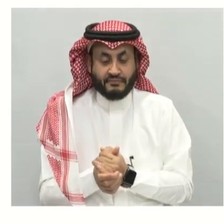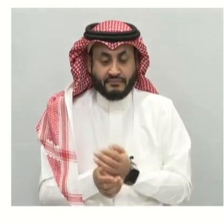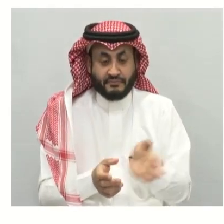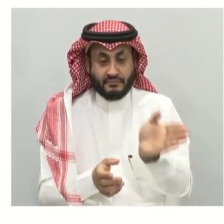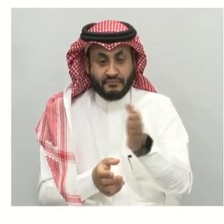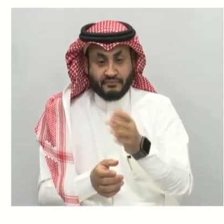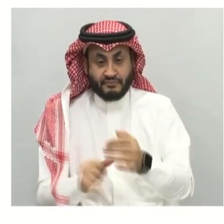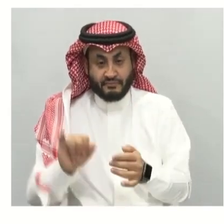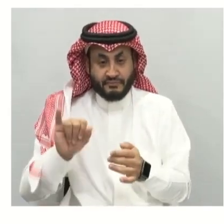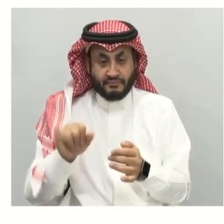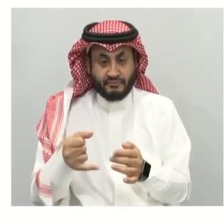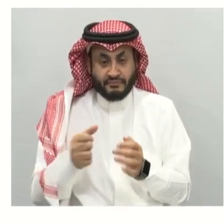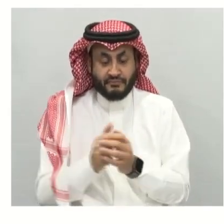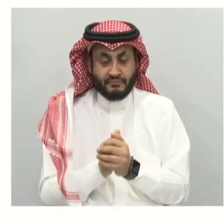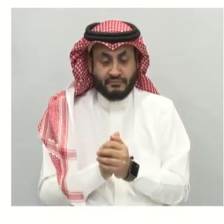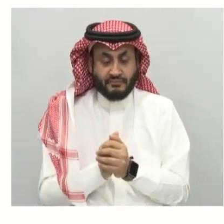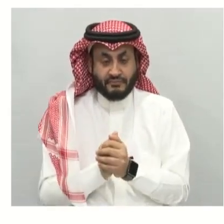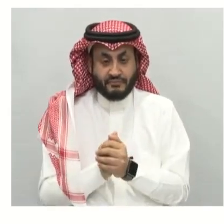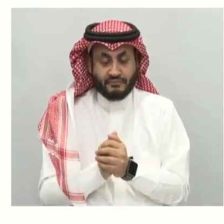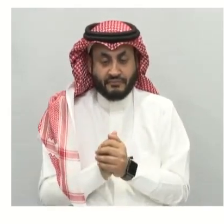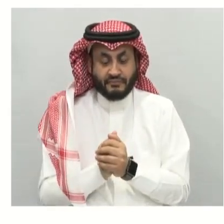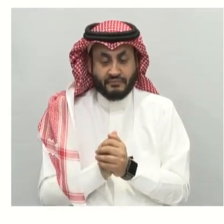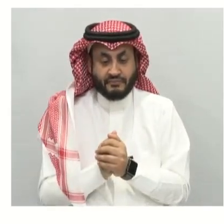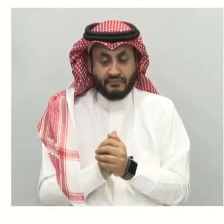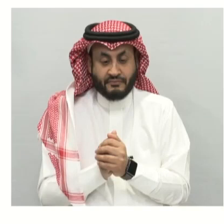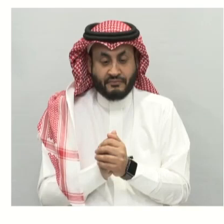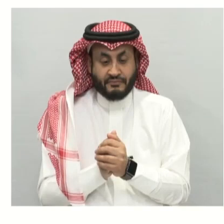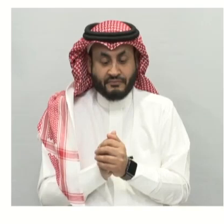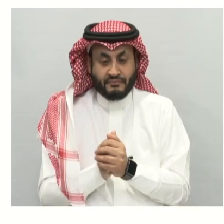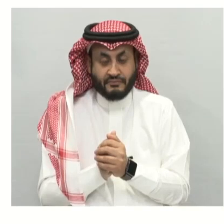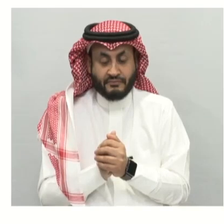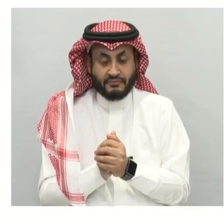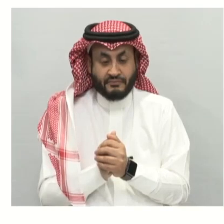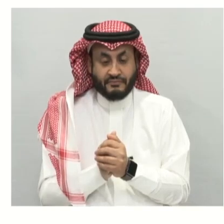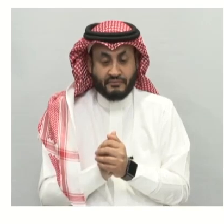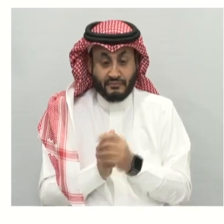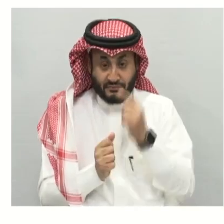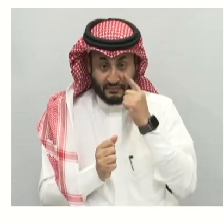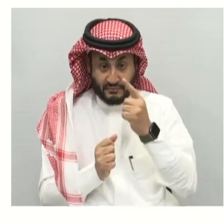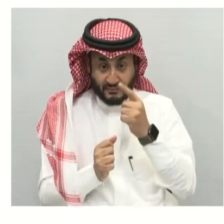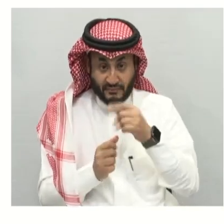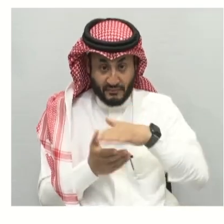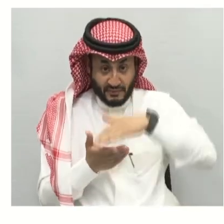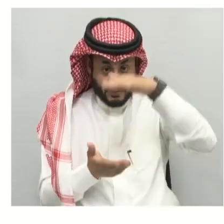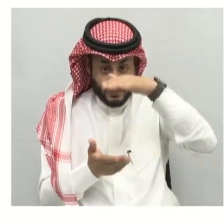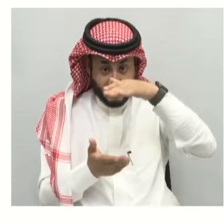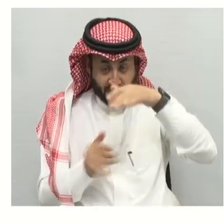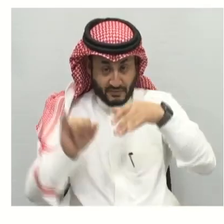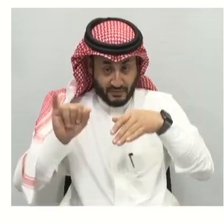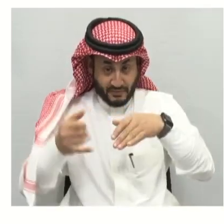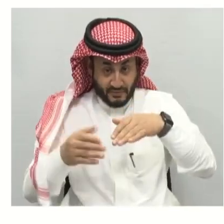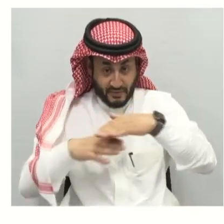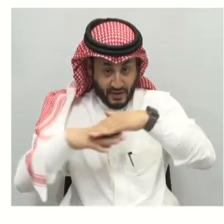letter J and lowercase j. Notice how uppercase